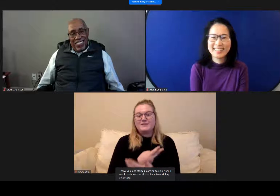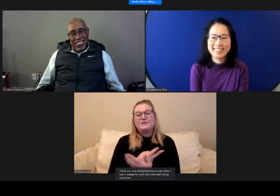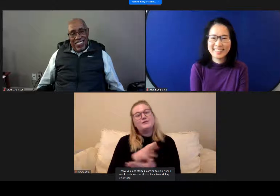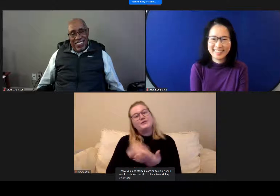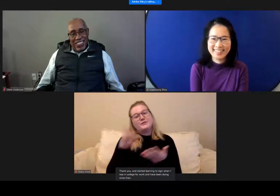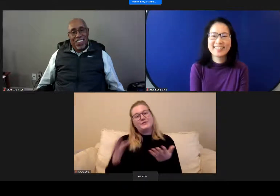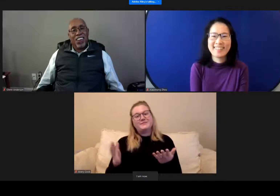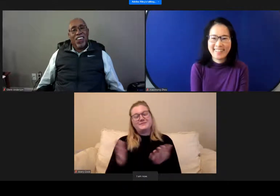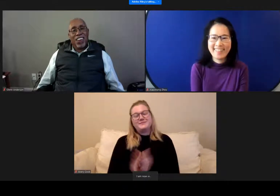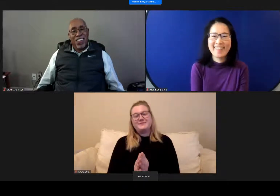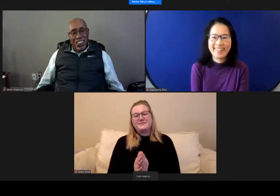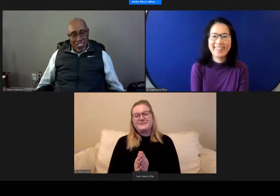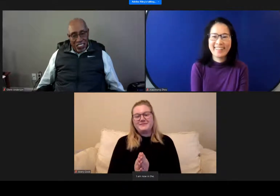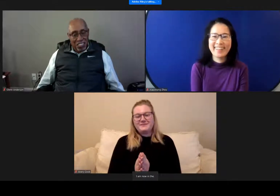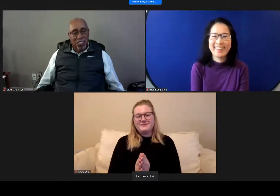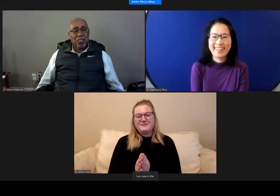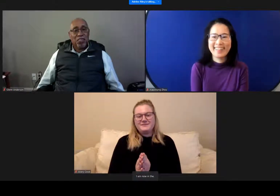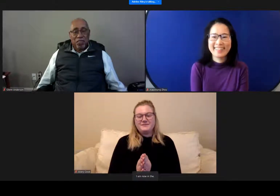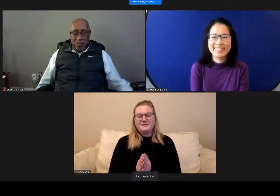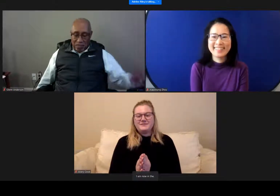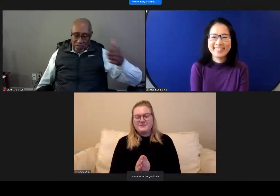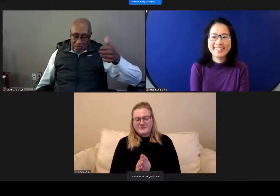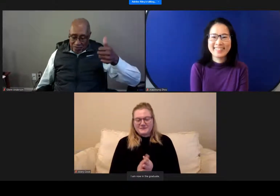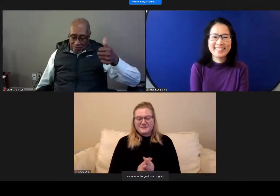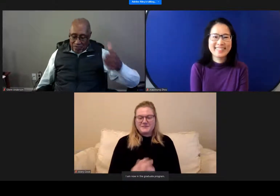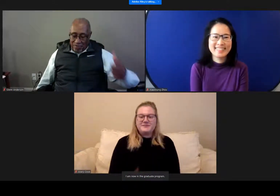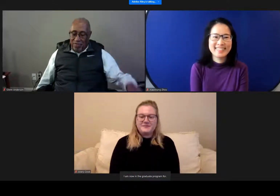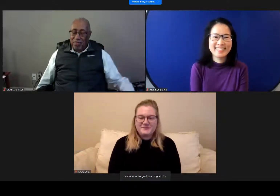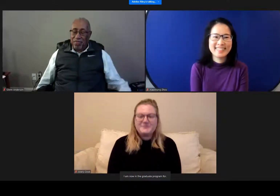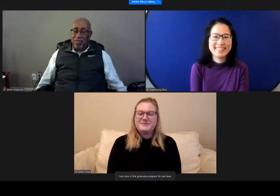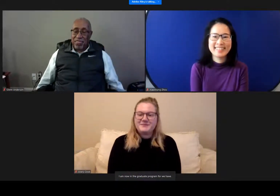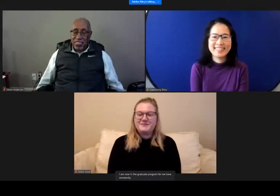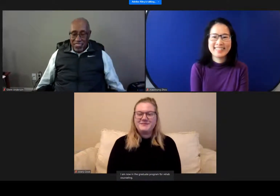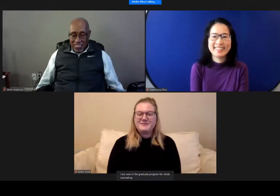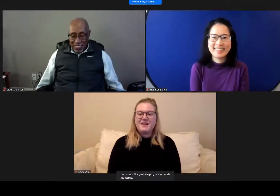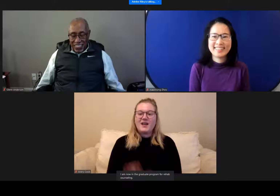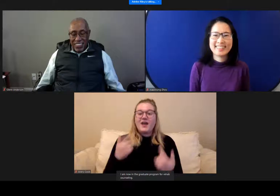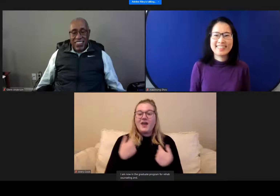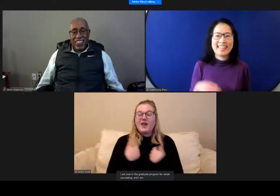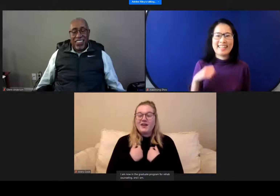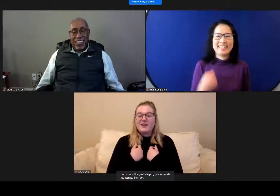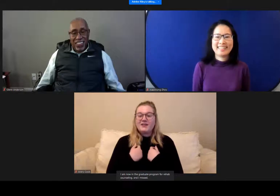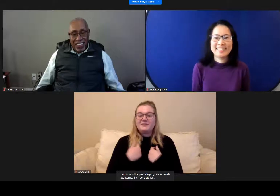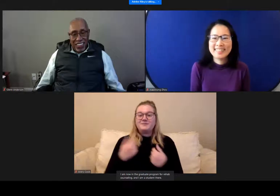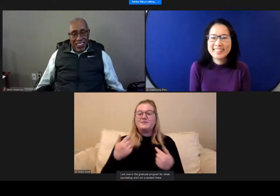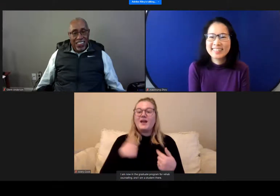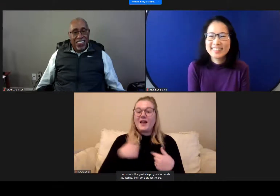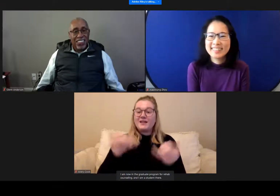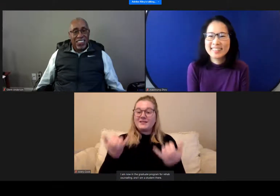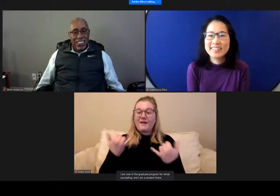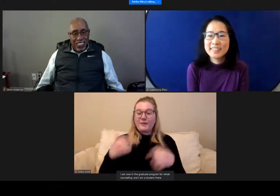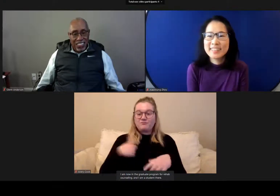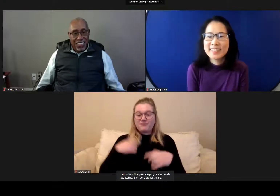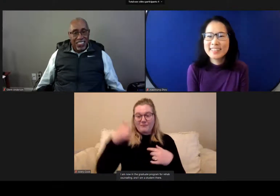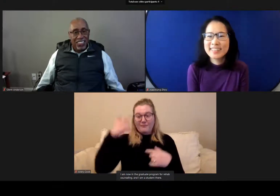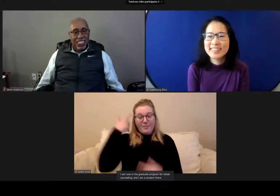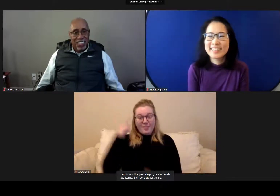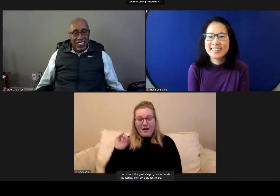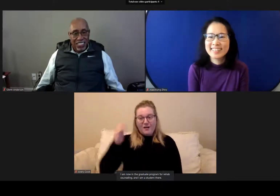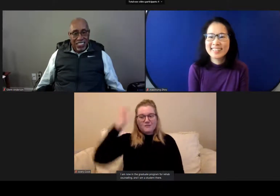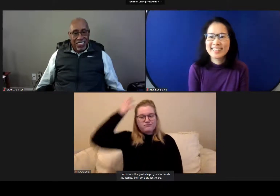I'm now in the graduate program for rehab counseling, and I am a student there.